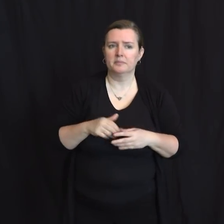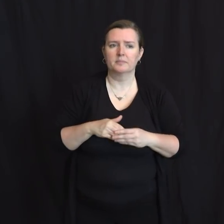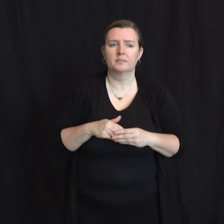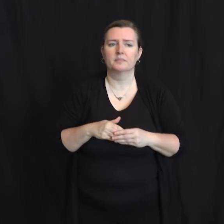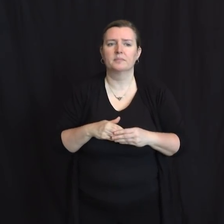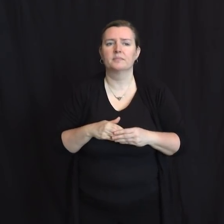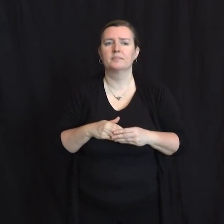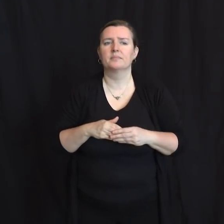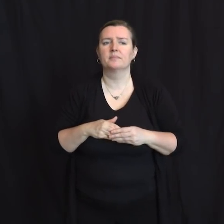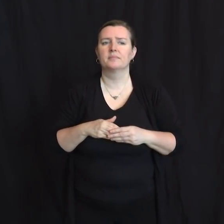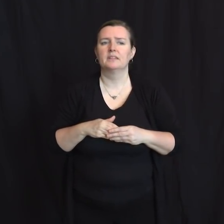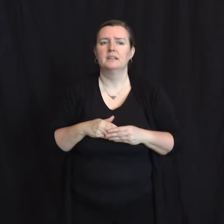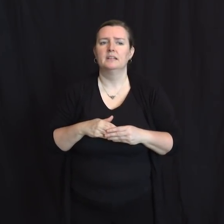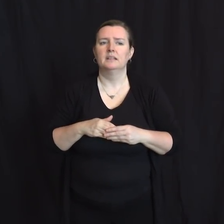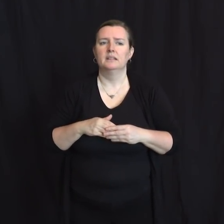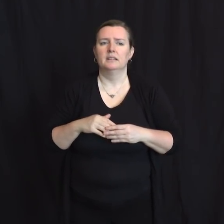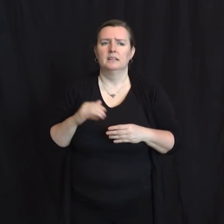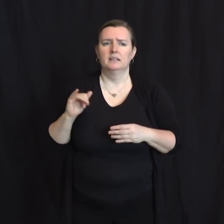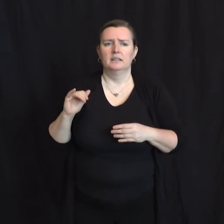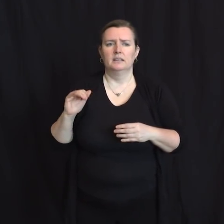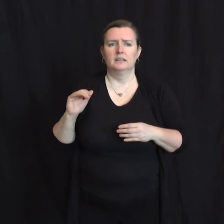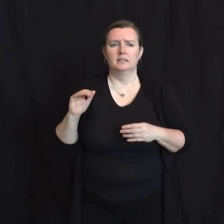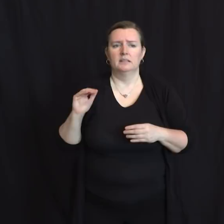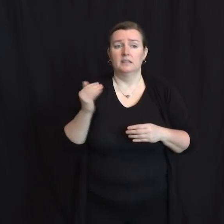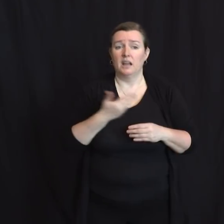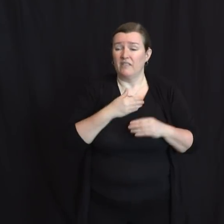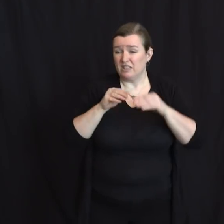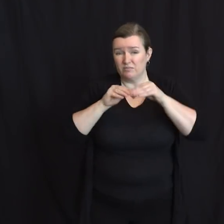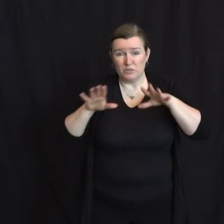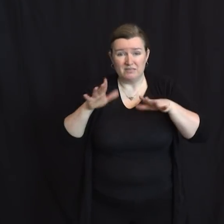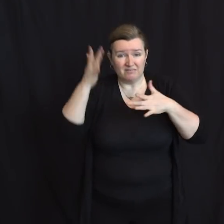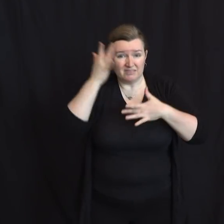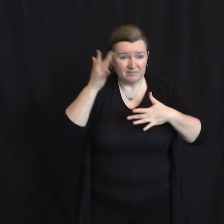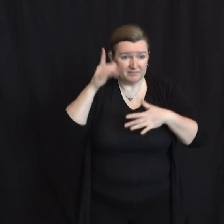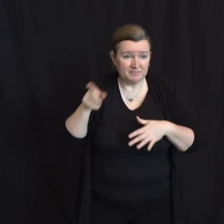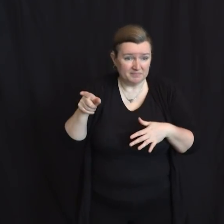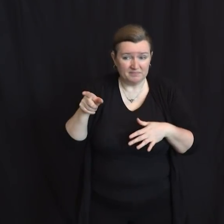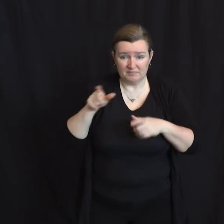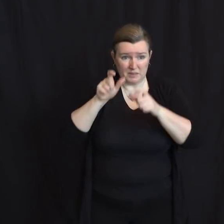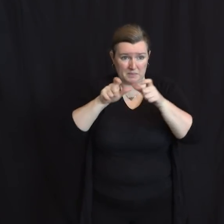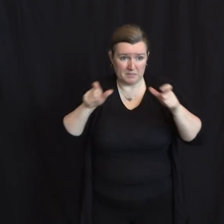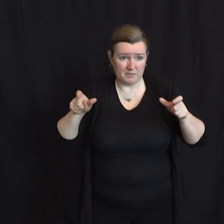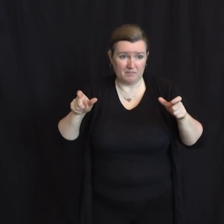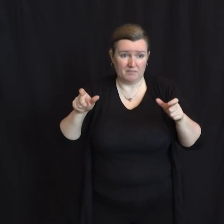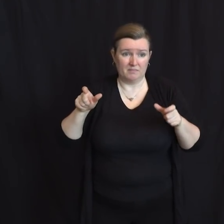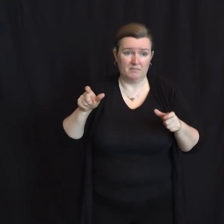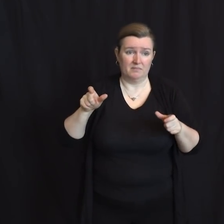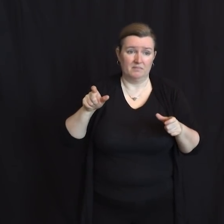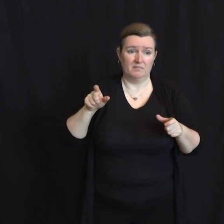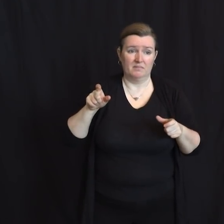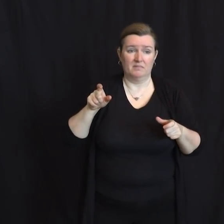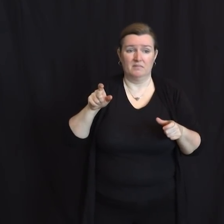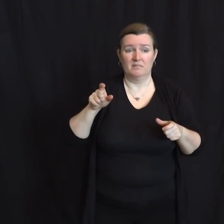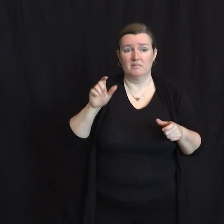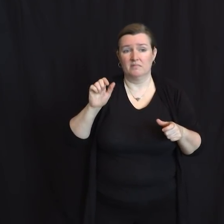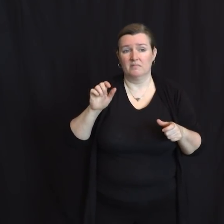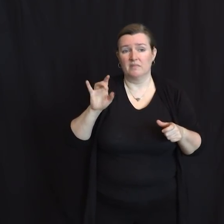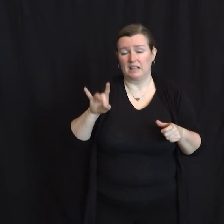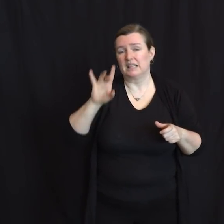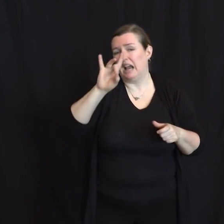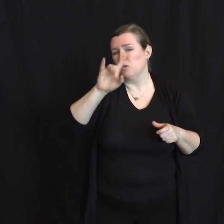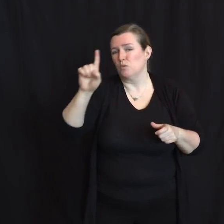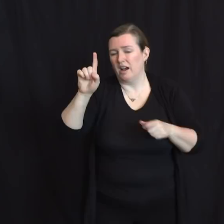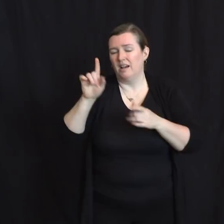disease service has done shows that we need 81 contact tracers for every